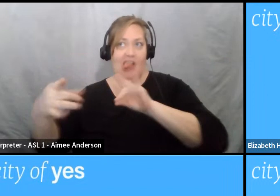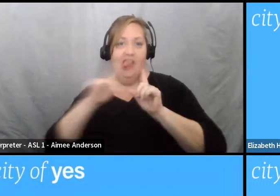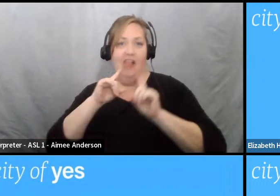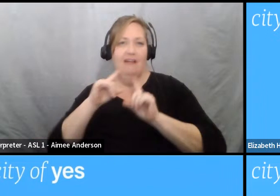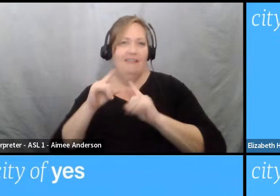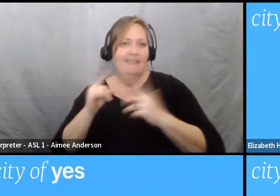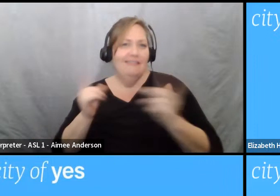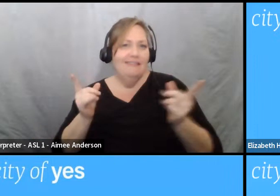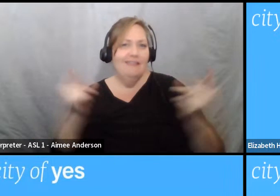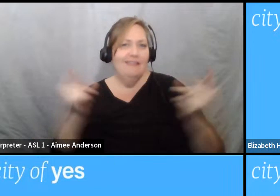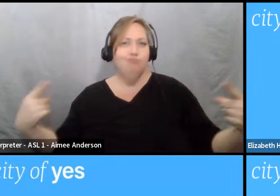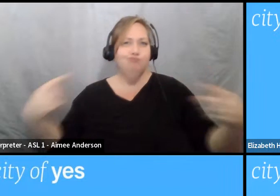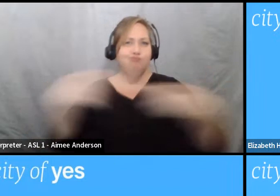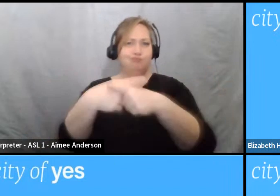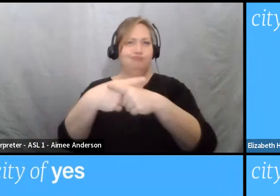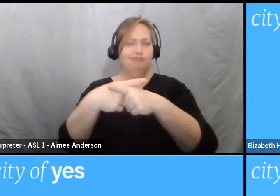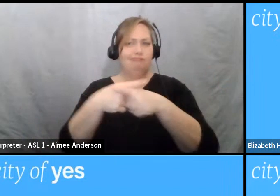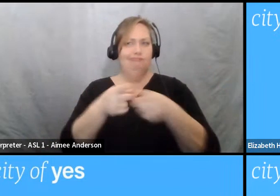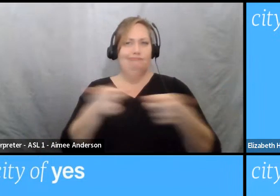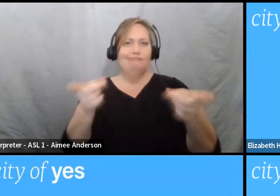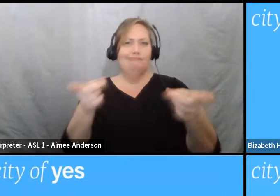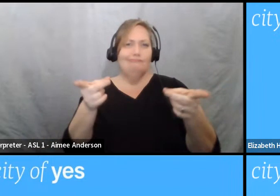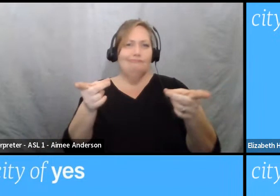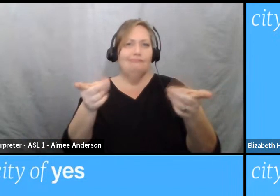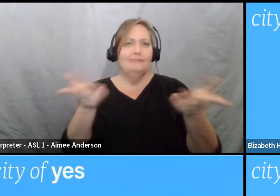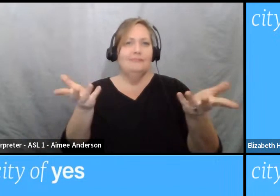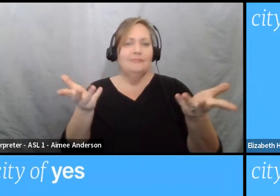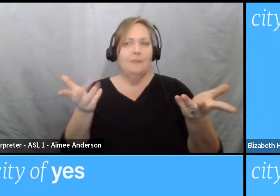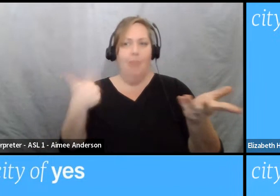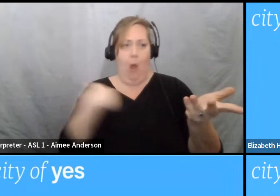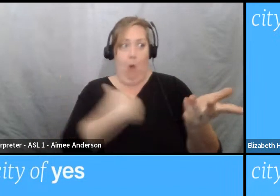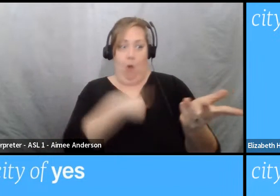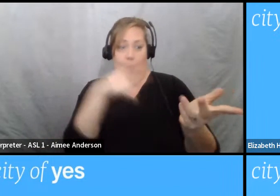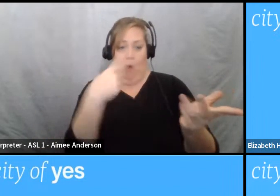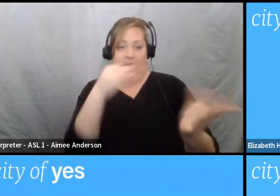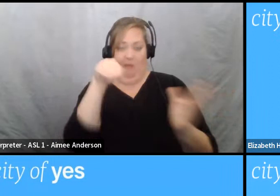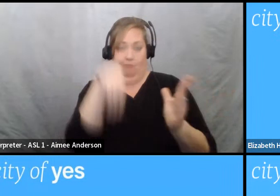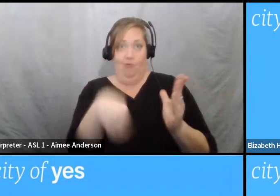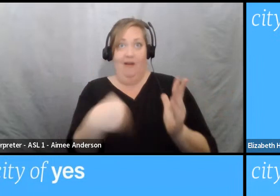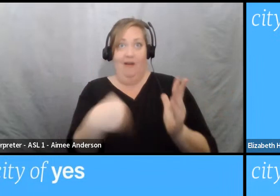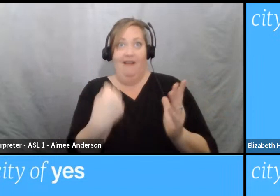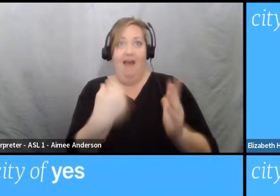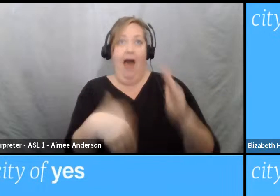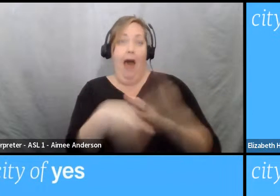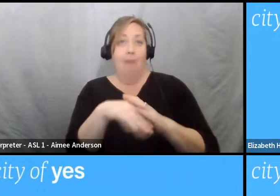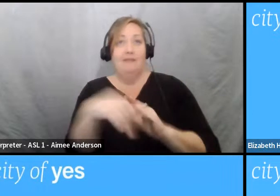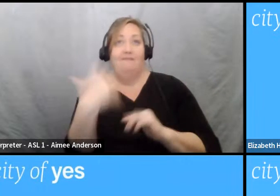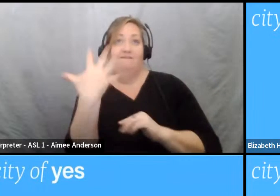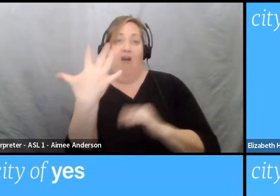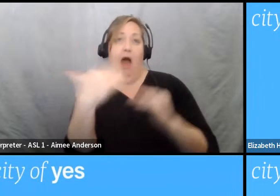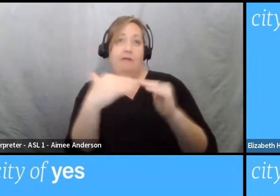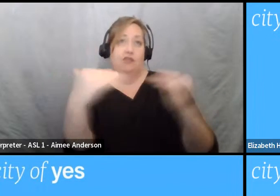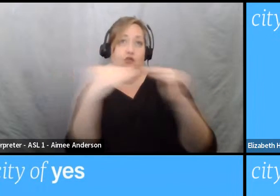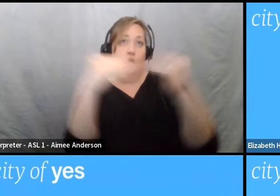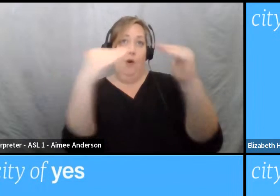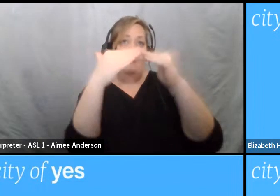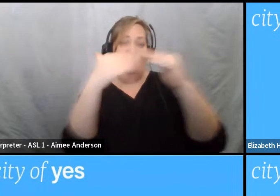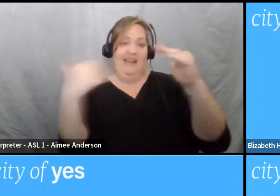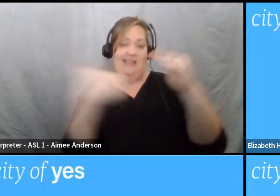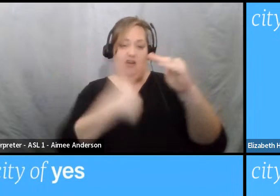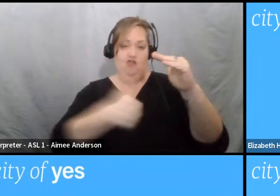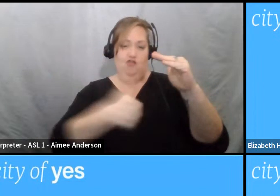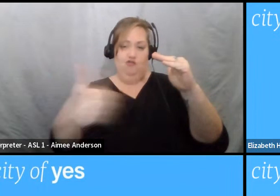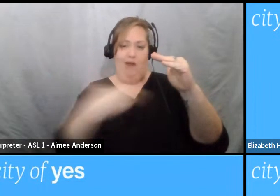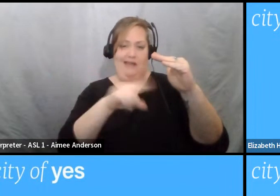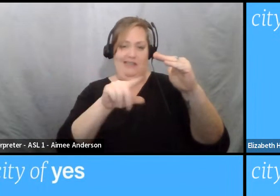from the other side of their mouth, say another thing? That we're only going to put up to 5-story buildings by transit zones,